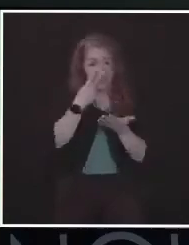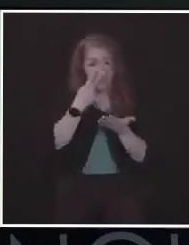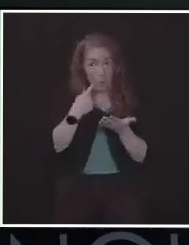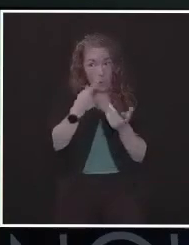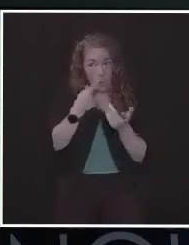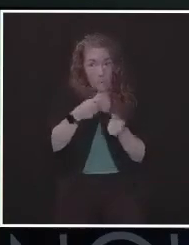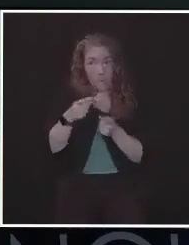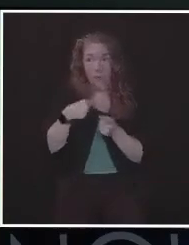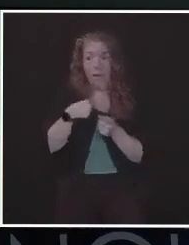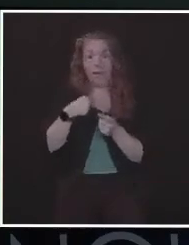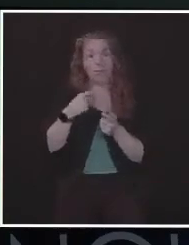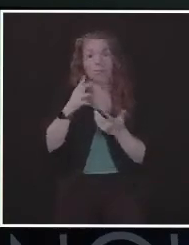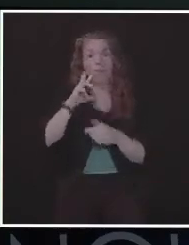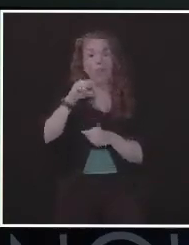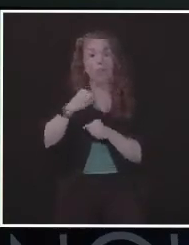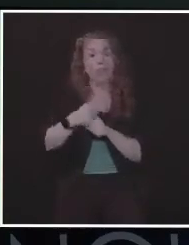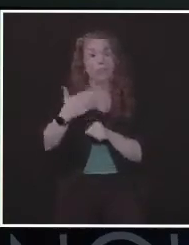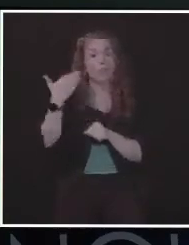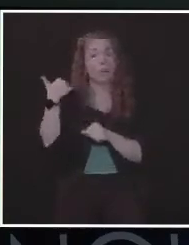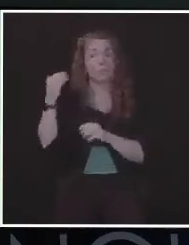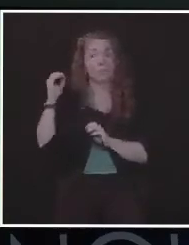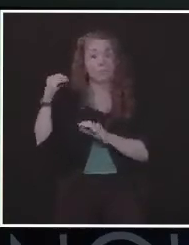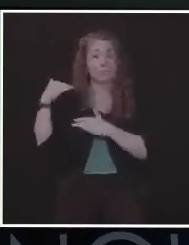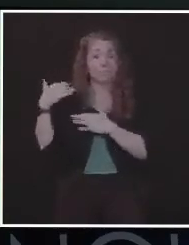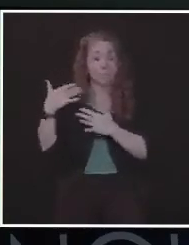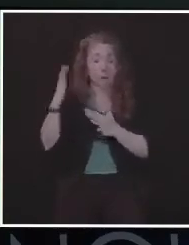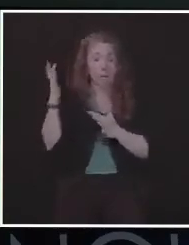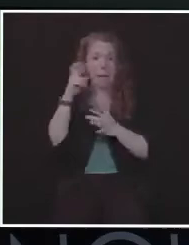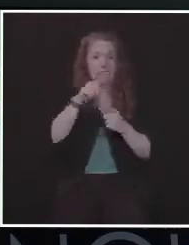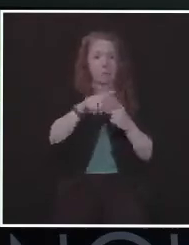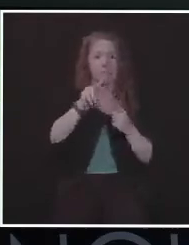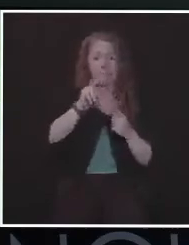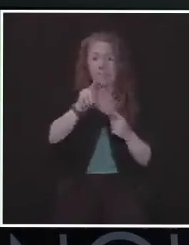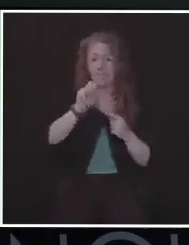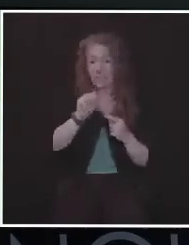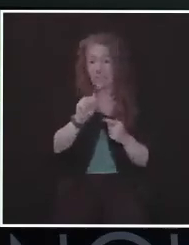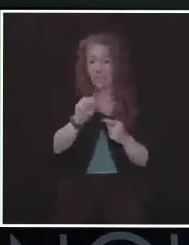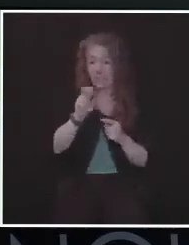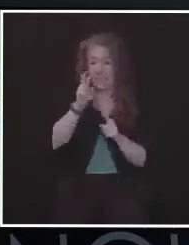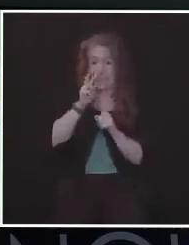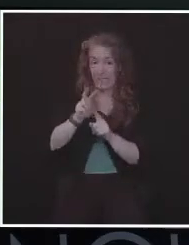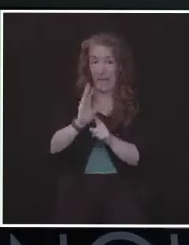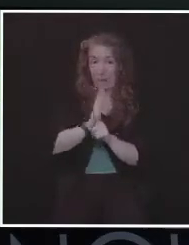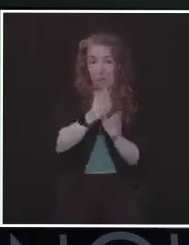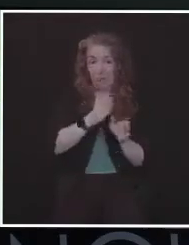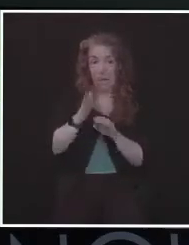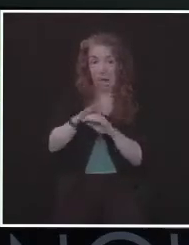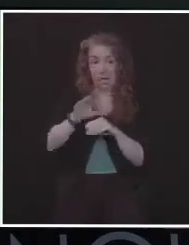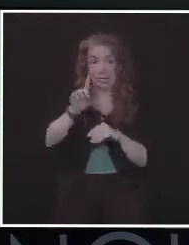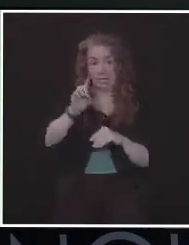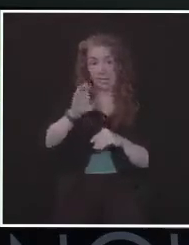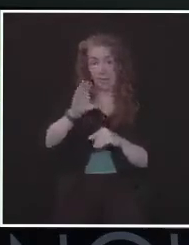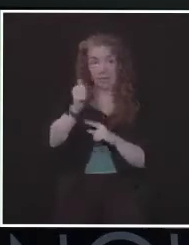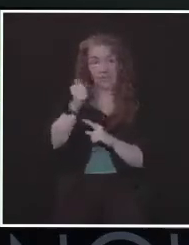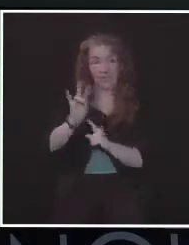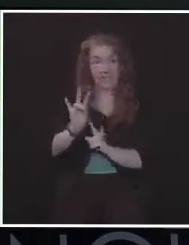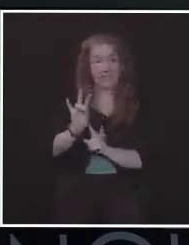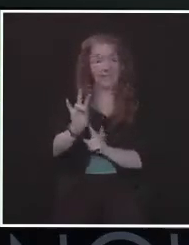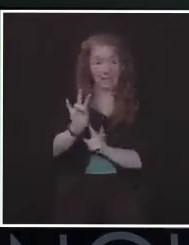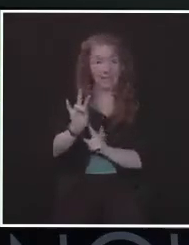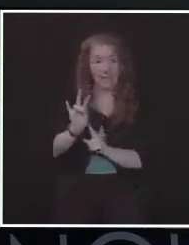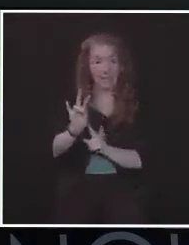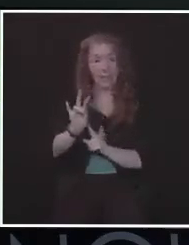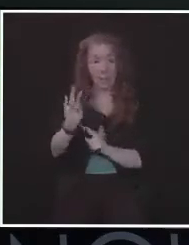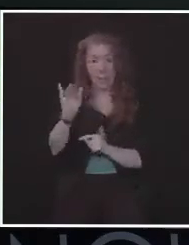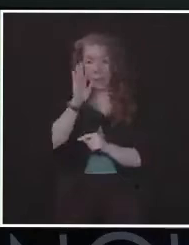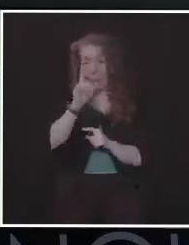to Venus. Look what we're doing on December the 17th. We're launching a telescope